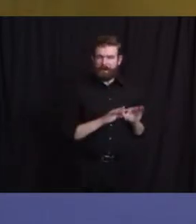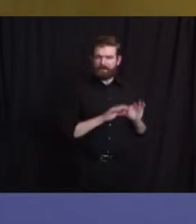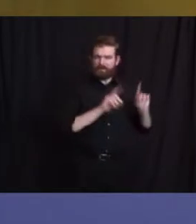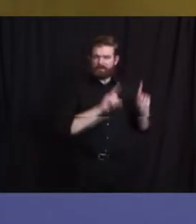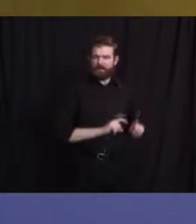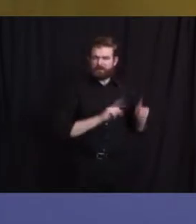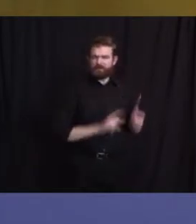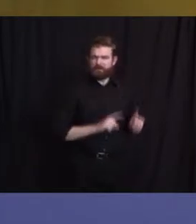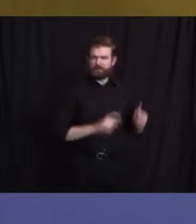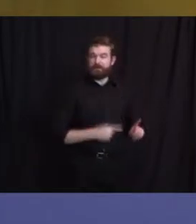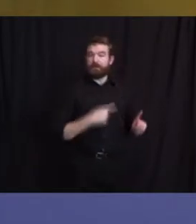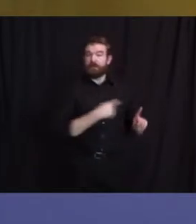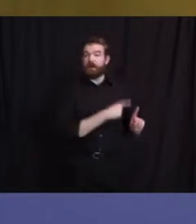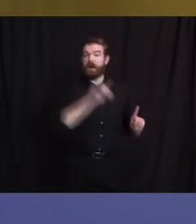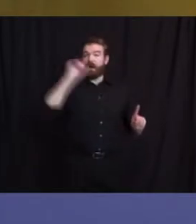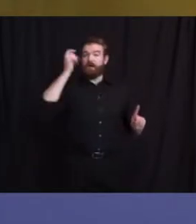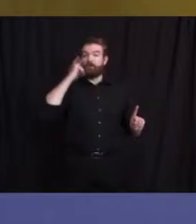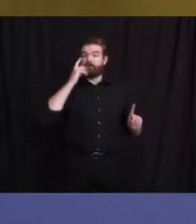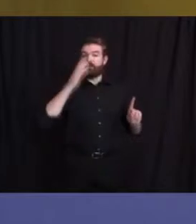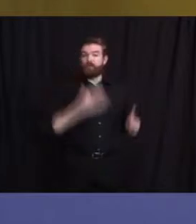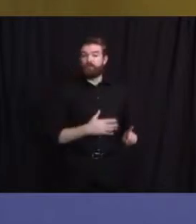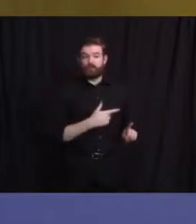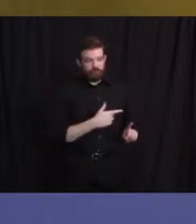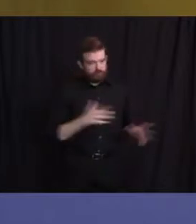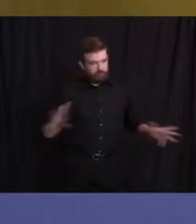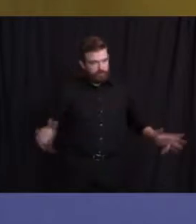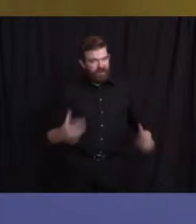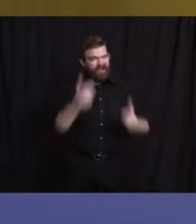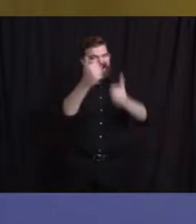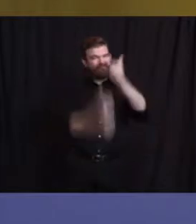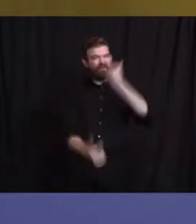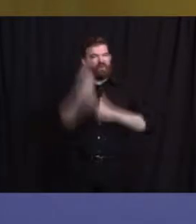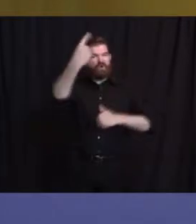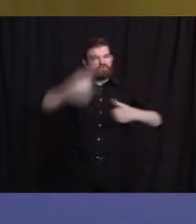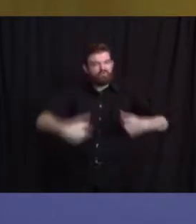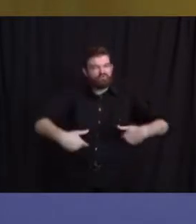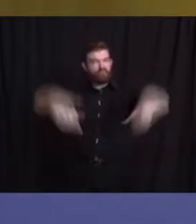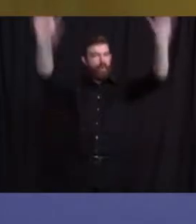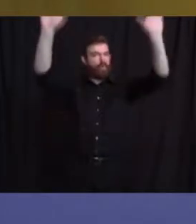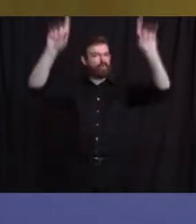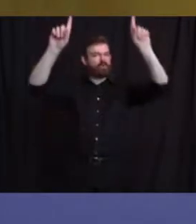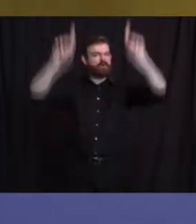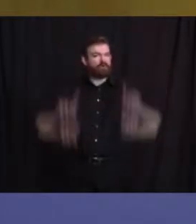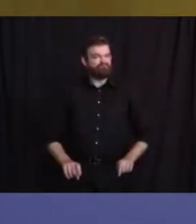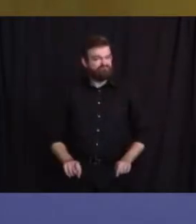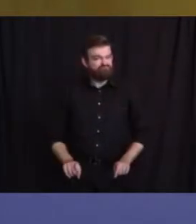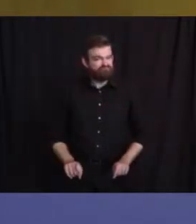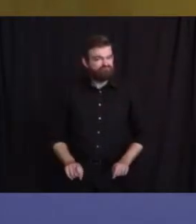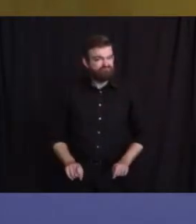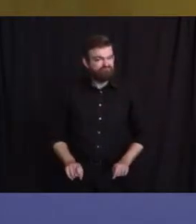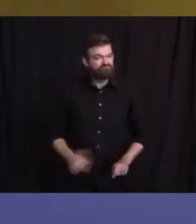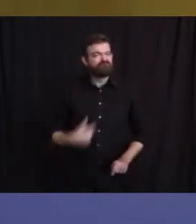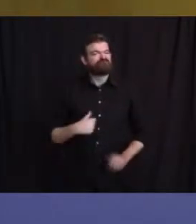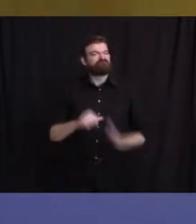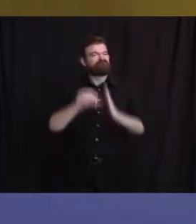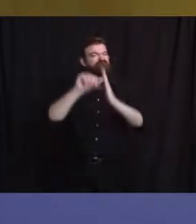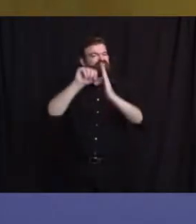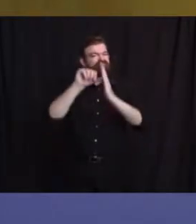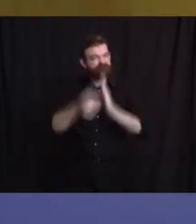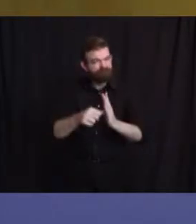encouraging everyone to get tested. But I want to emphasize that we want individuals to